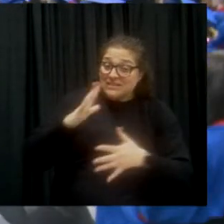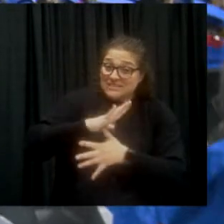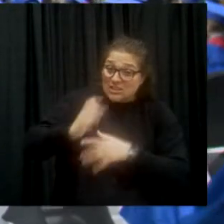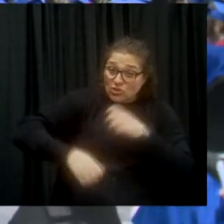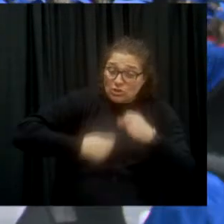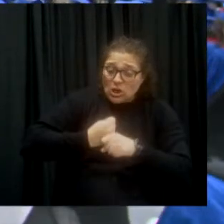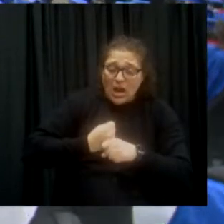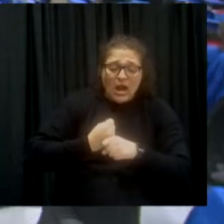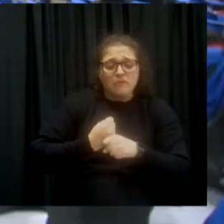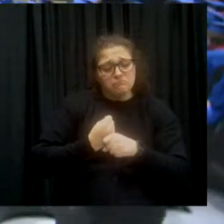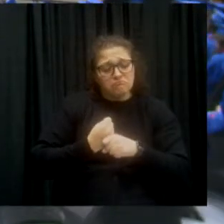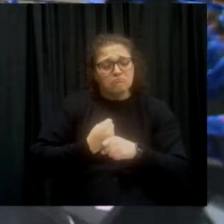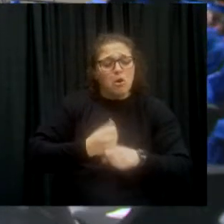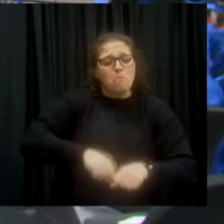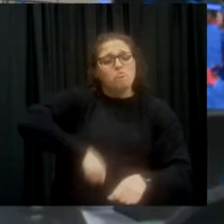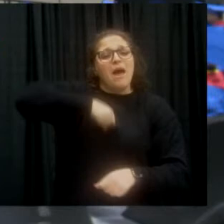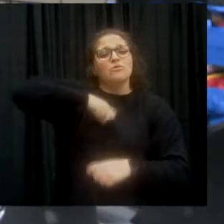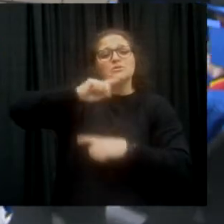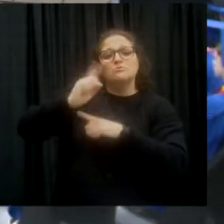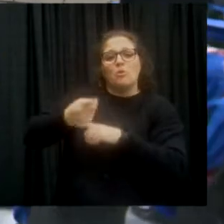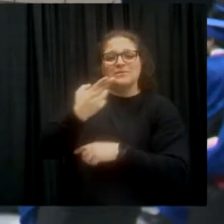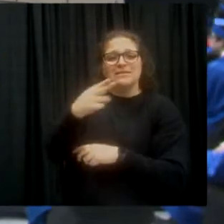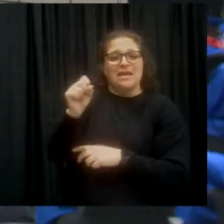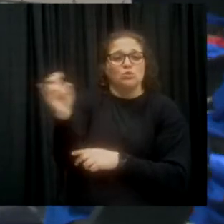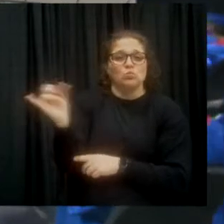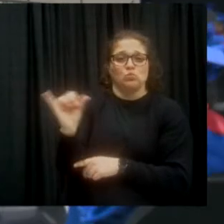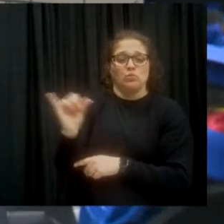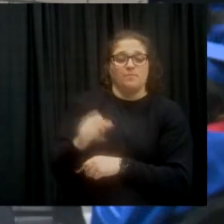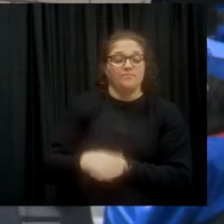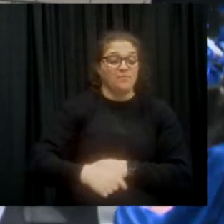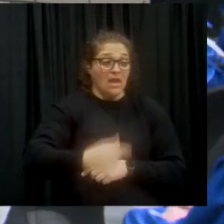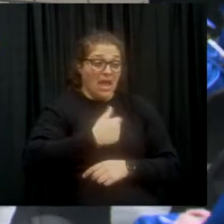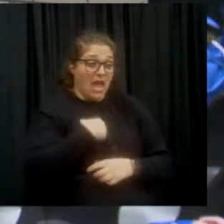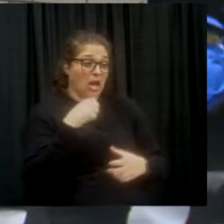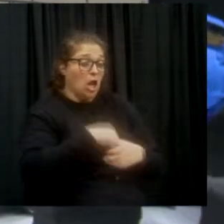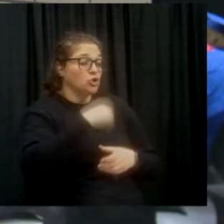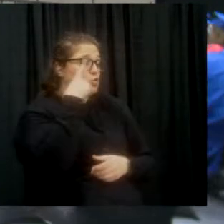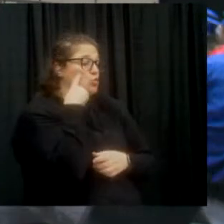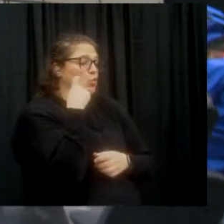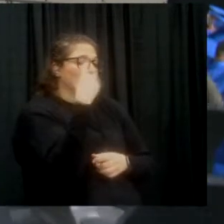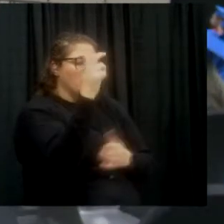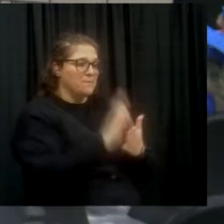also filled with some of our proudest moments in high school. I got into a dream